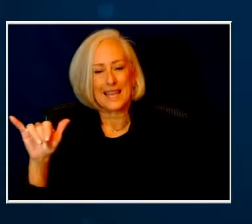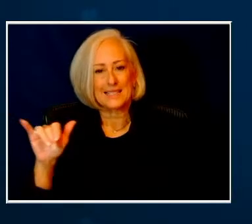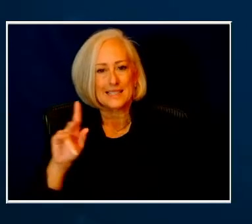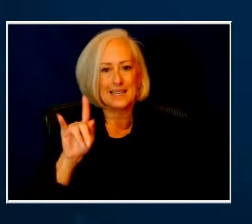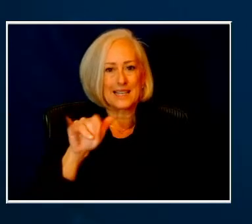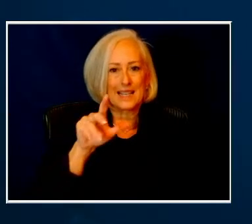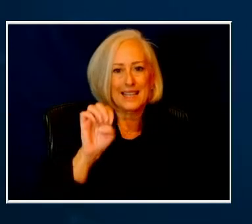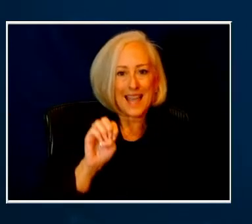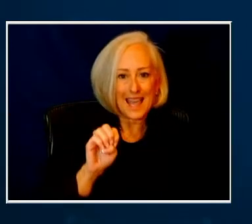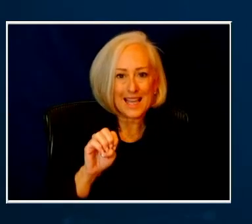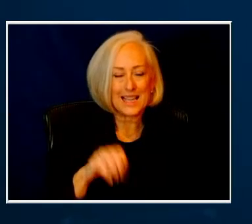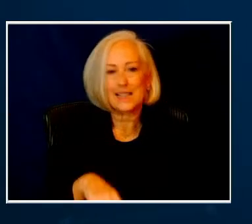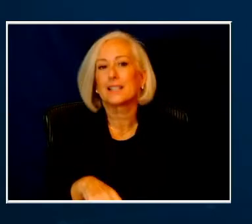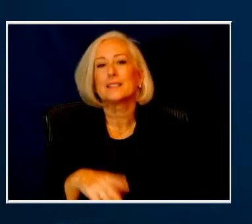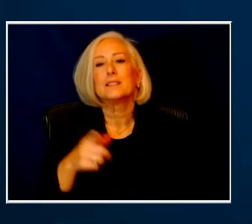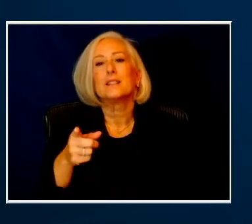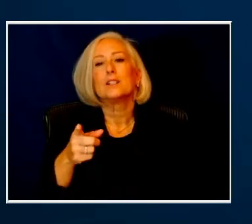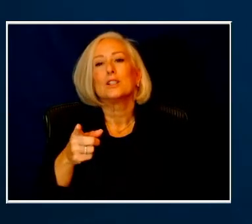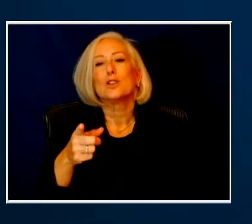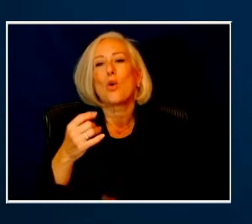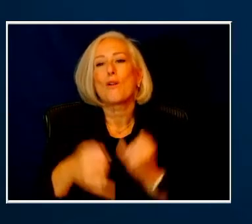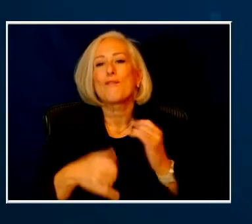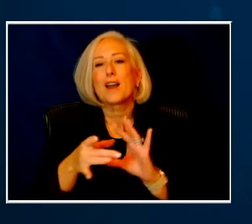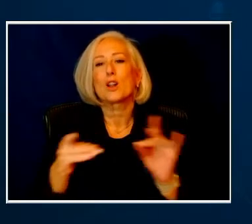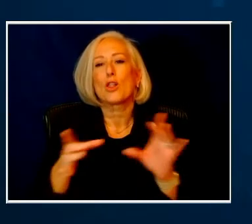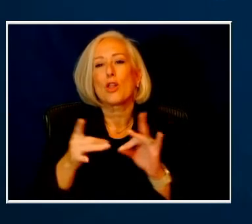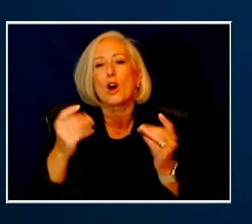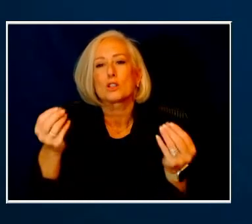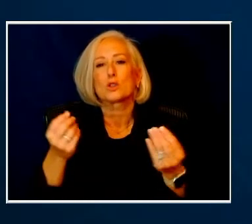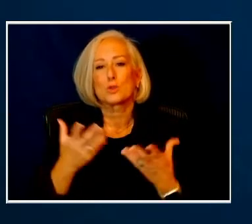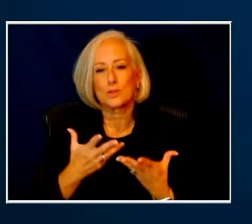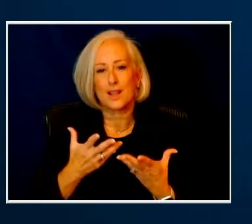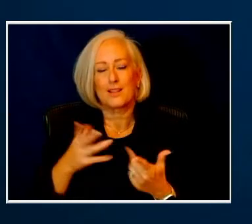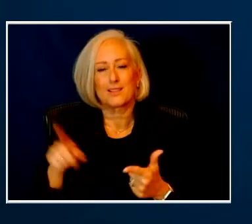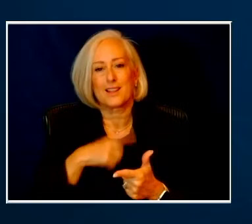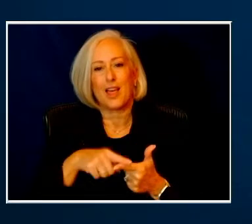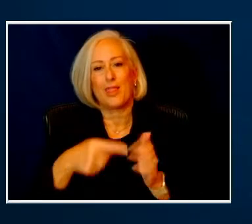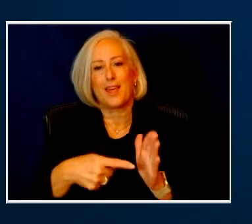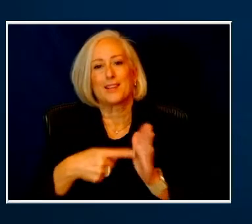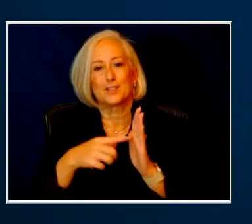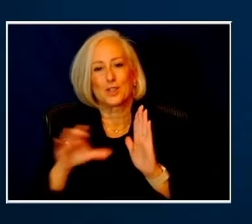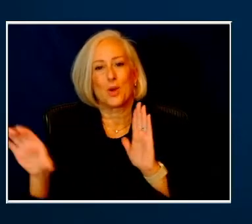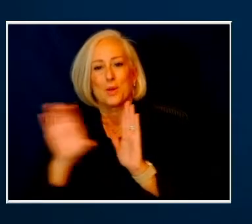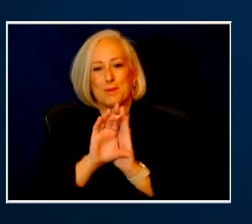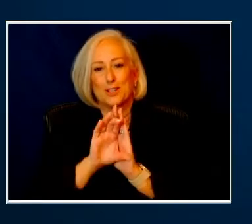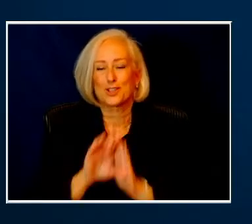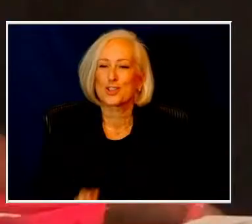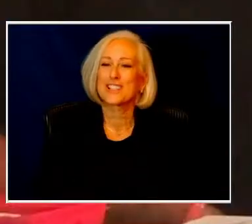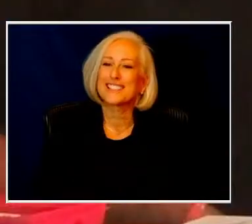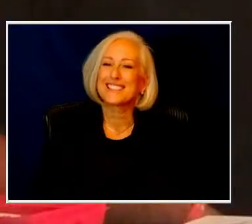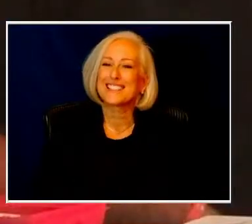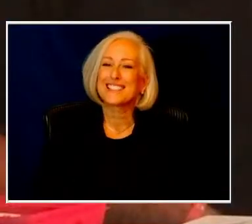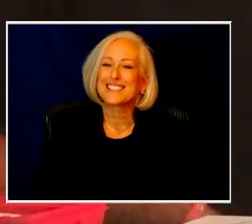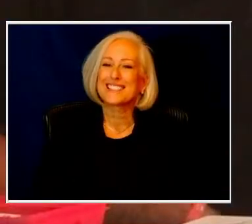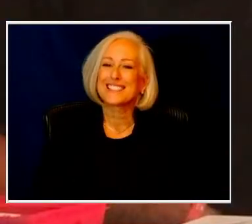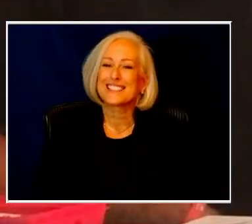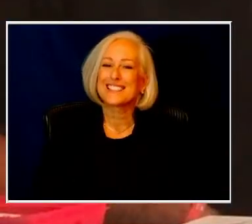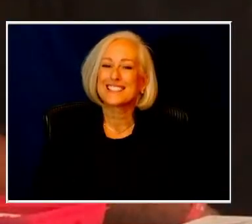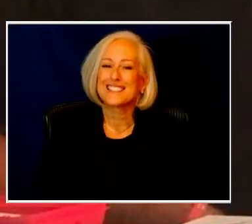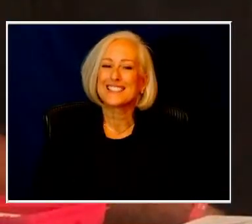you. Just what are your final thoughts? What do you want us to know? And then we've got to see that picture. I mean, I think